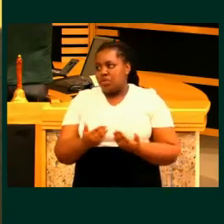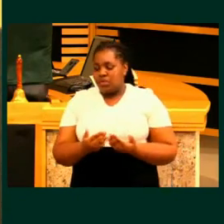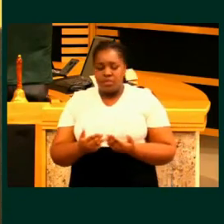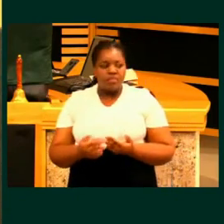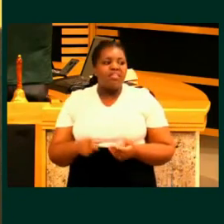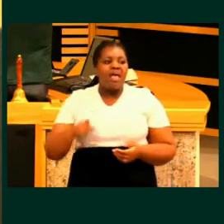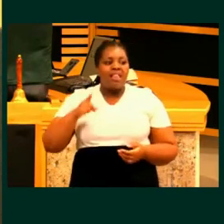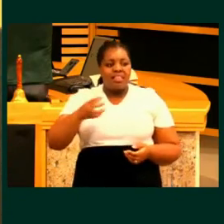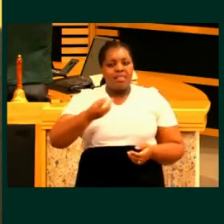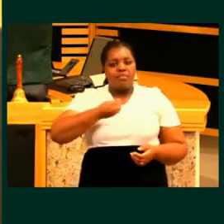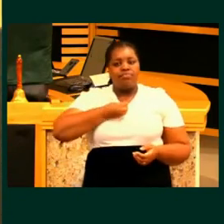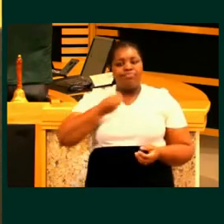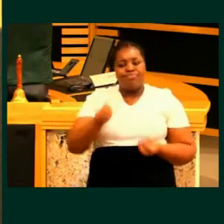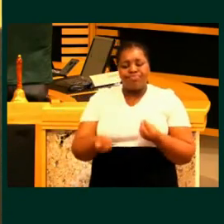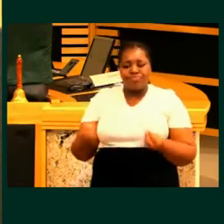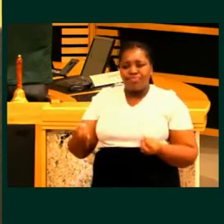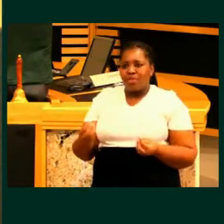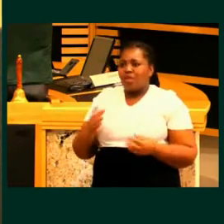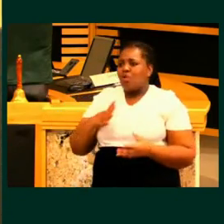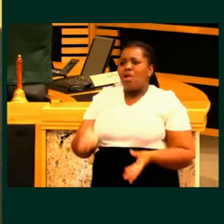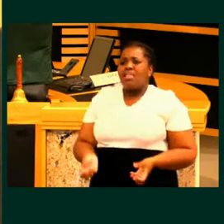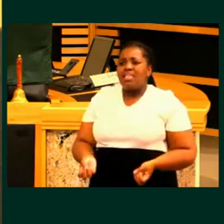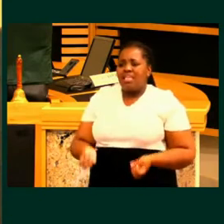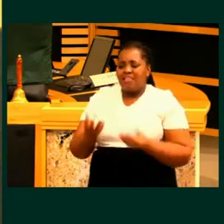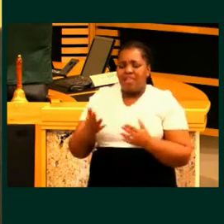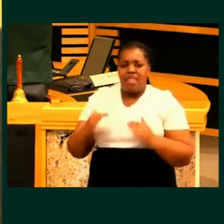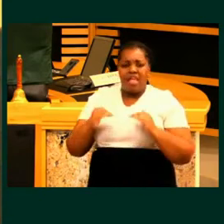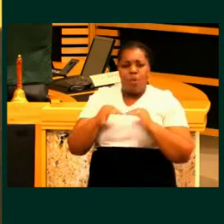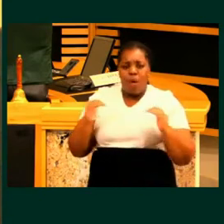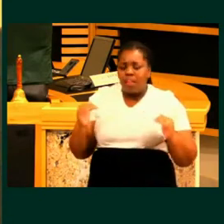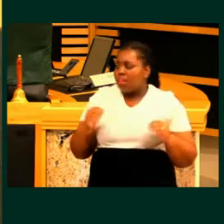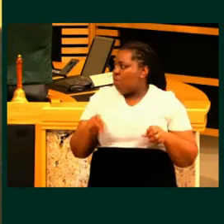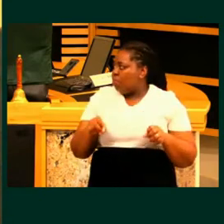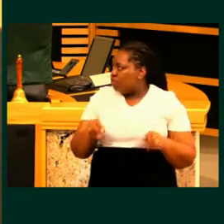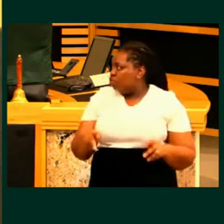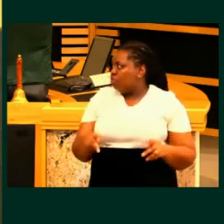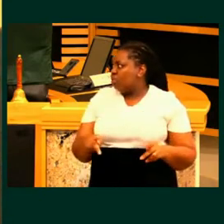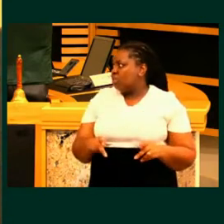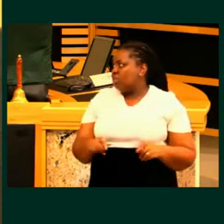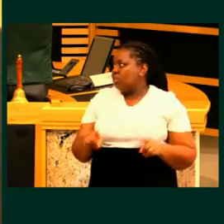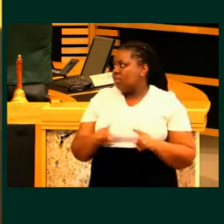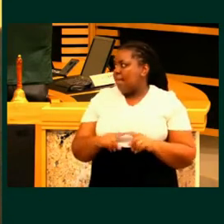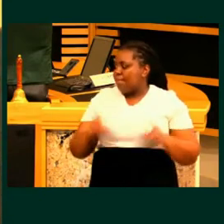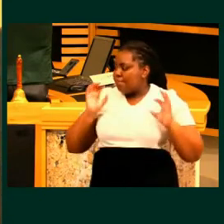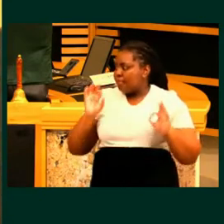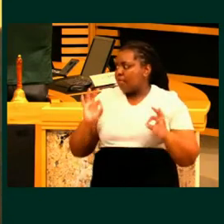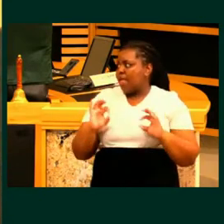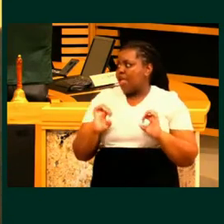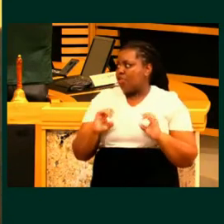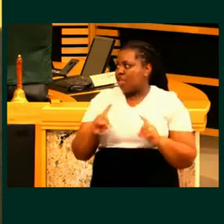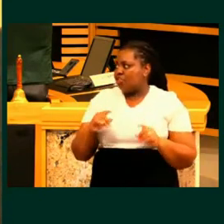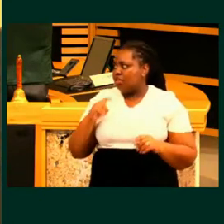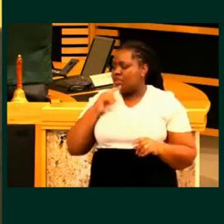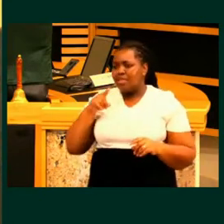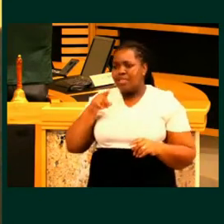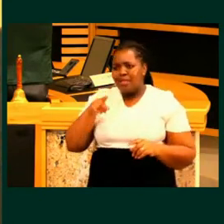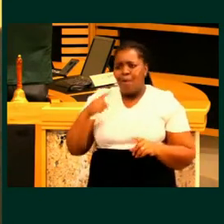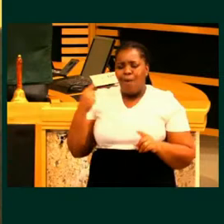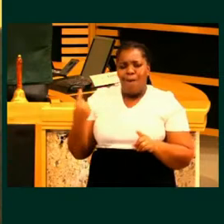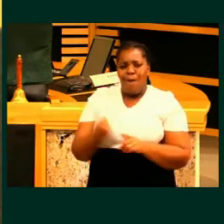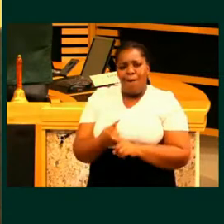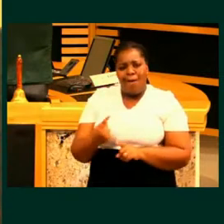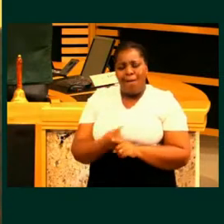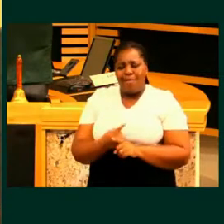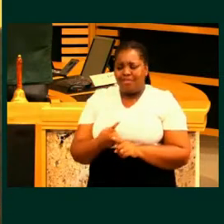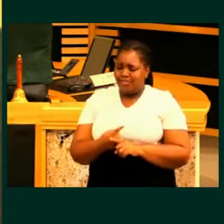these young girls are denied equal opportunities and Effective Education schools as they are subjected to